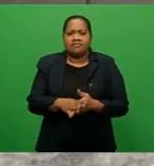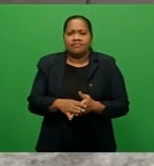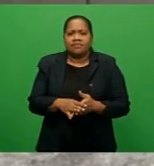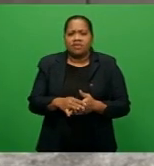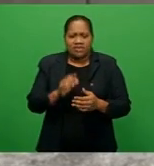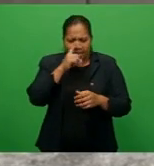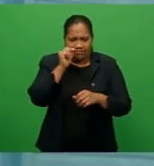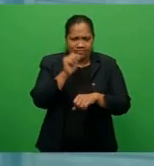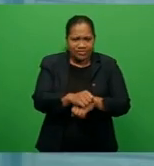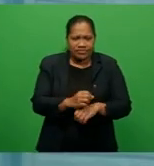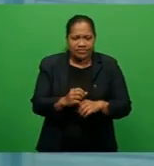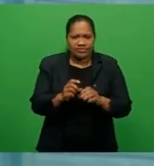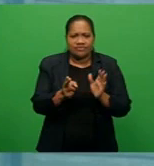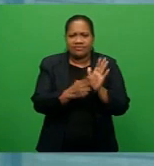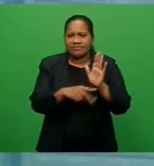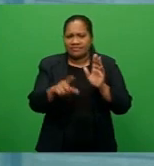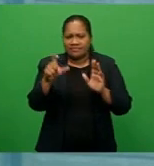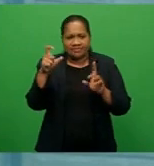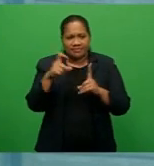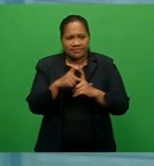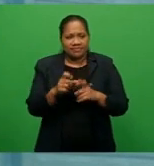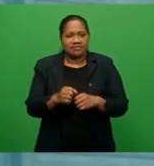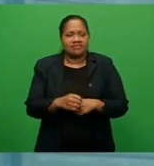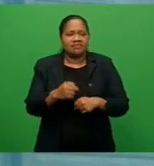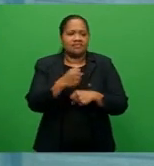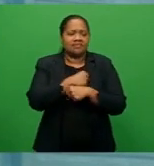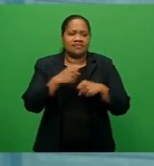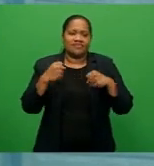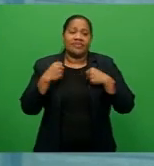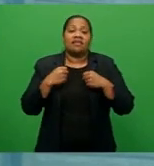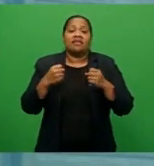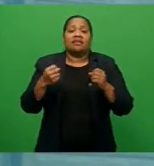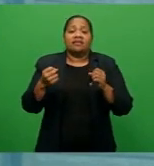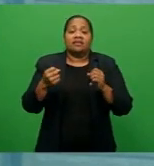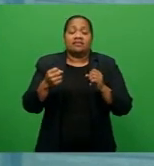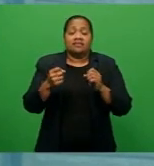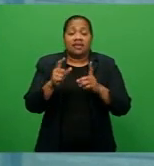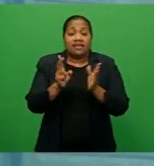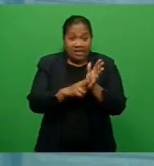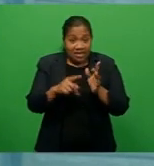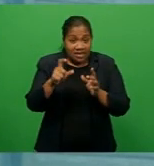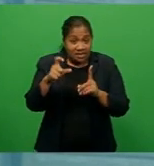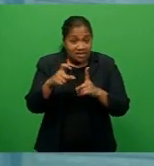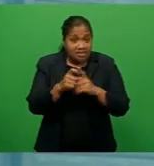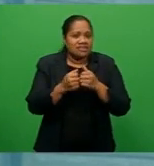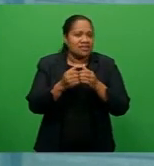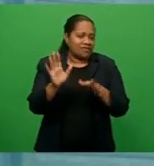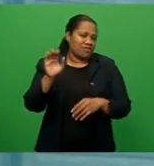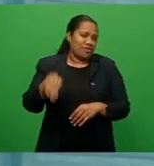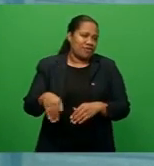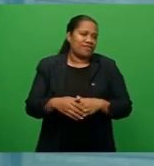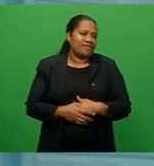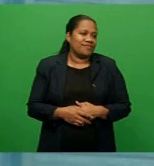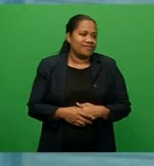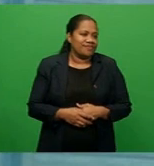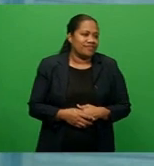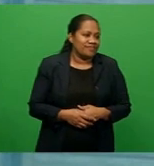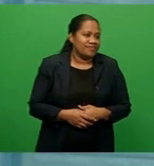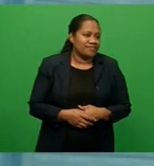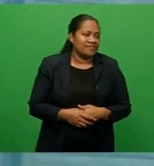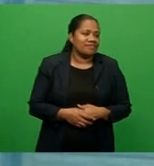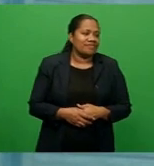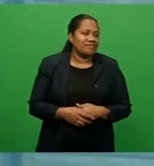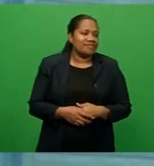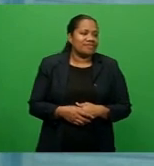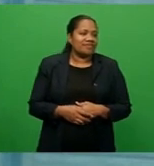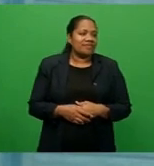NCDs. Our fight against NCD starts at home, in the family. We were locked down at